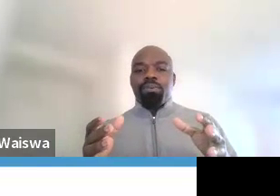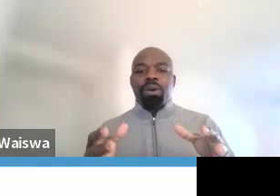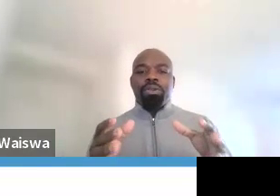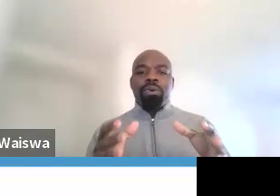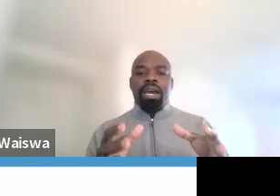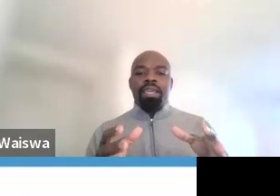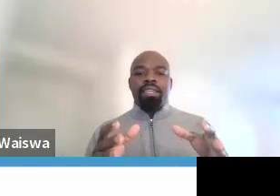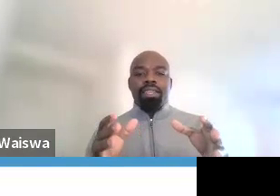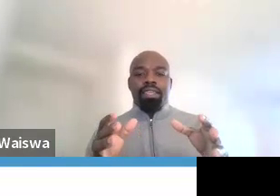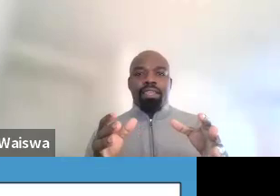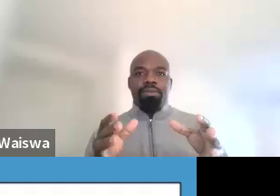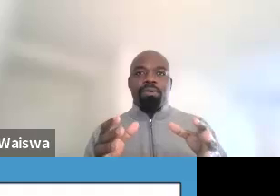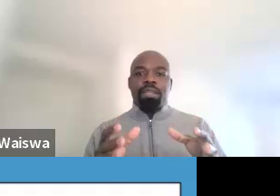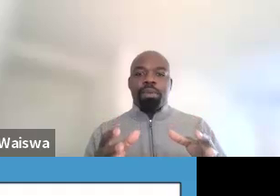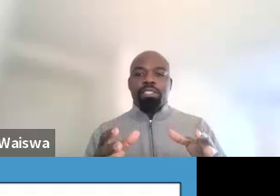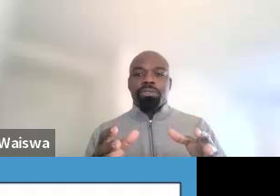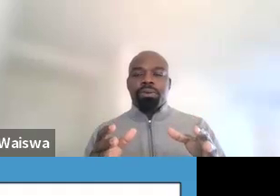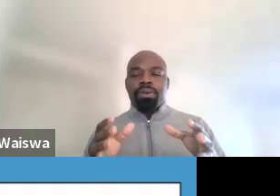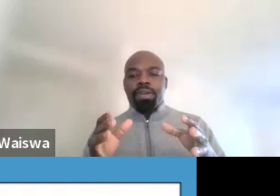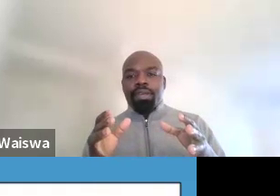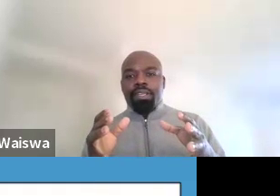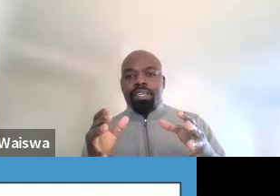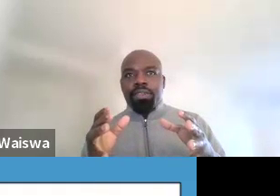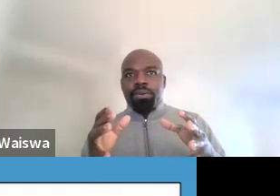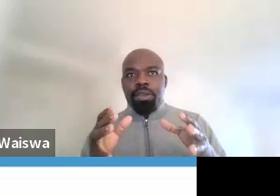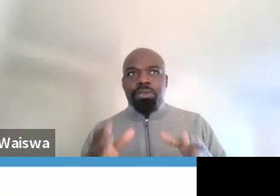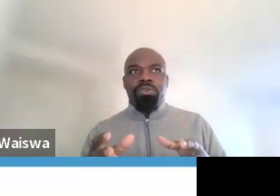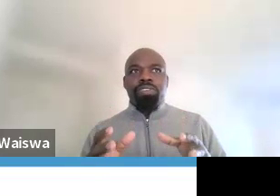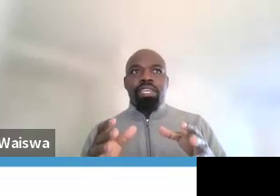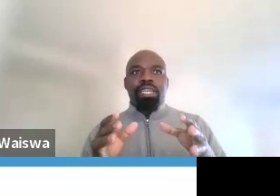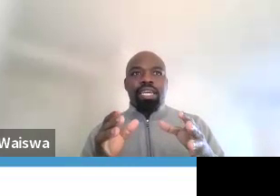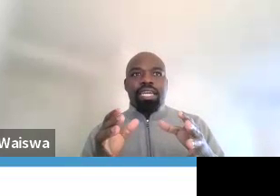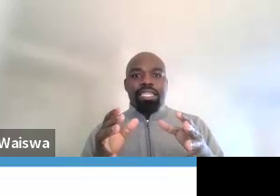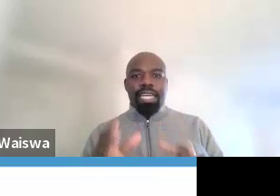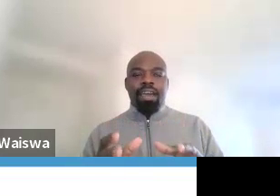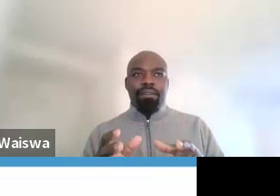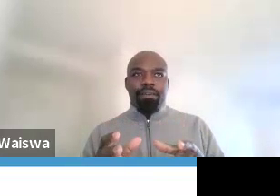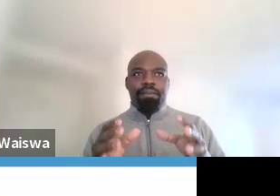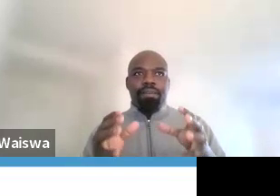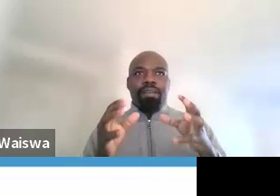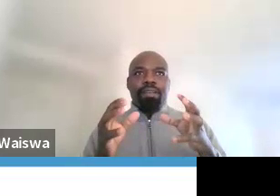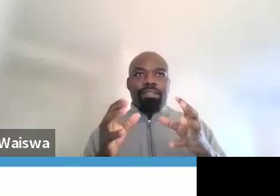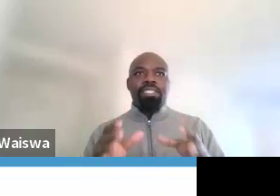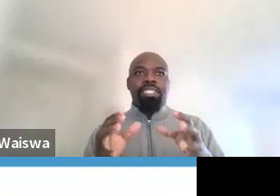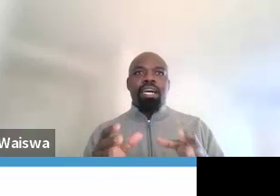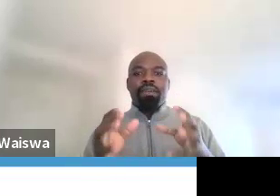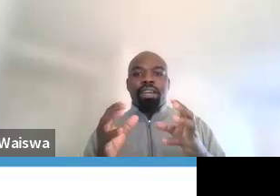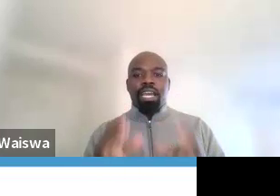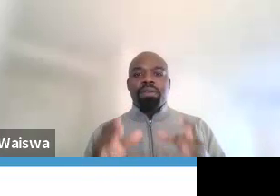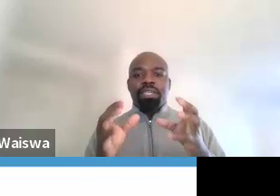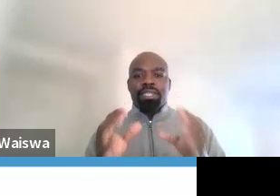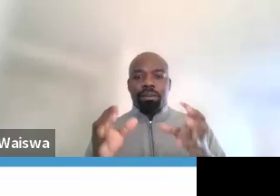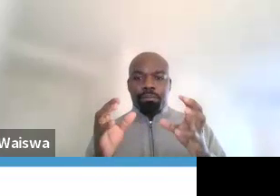And while you're at it, you want to make sure that you are using data. Using